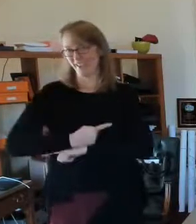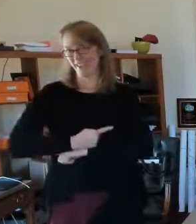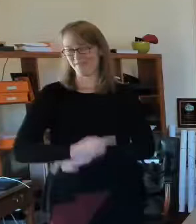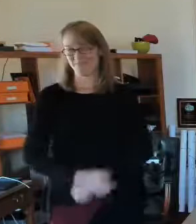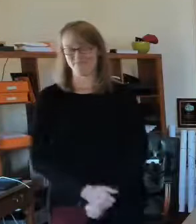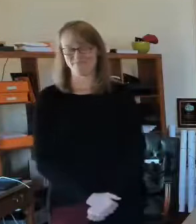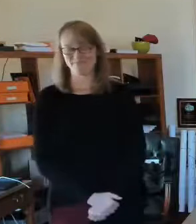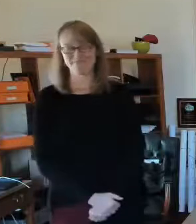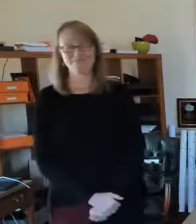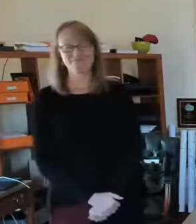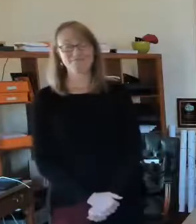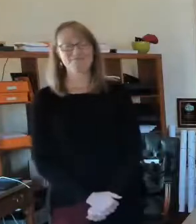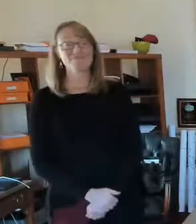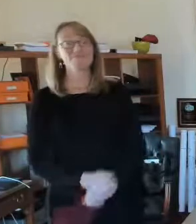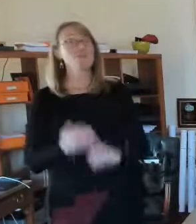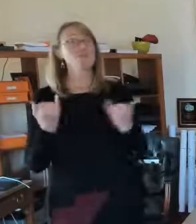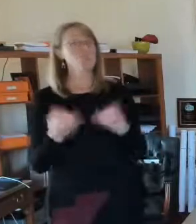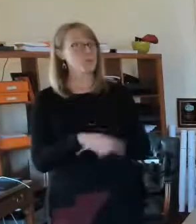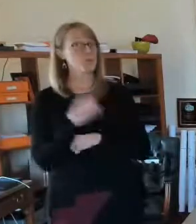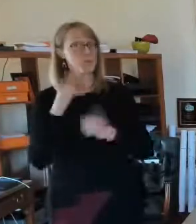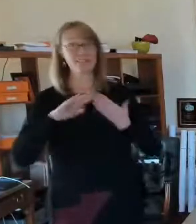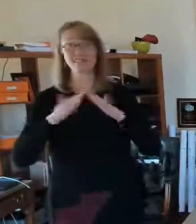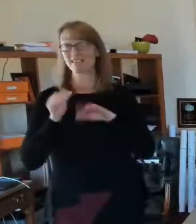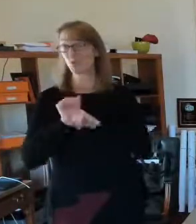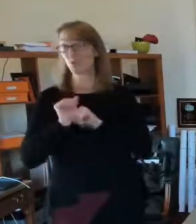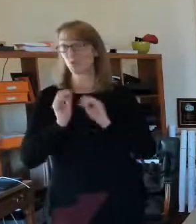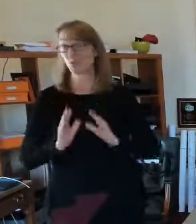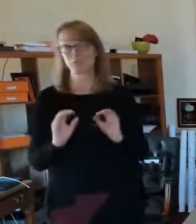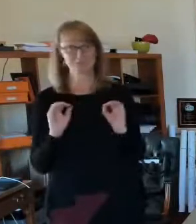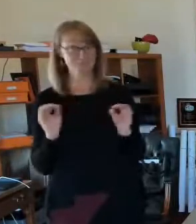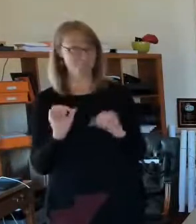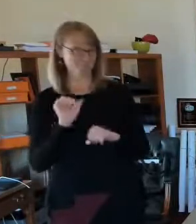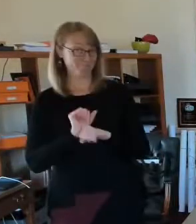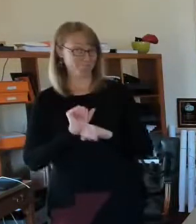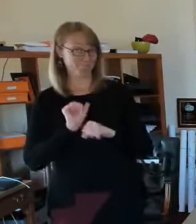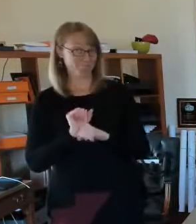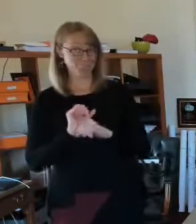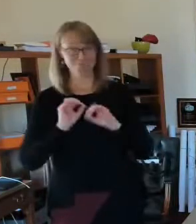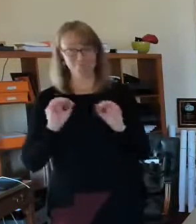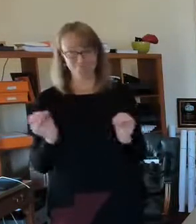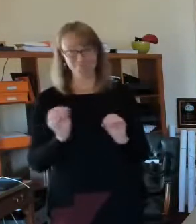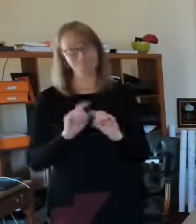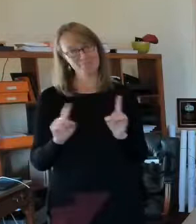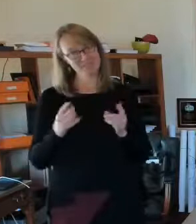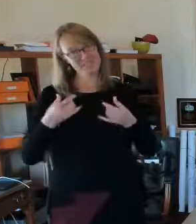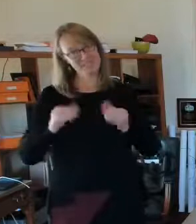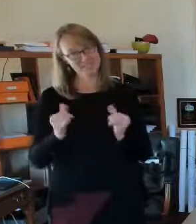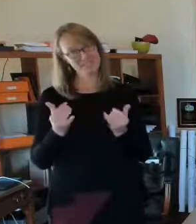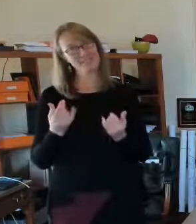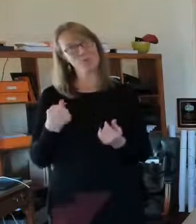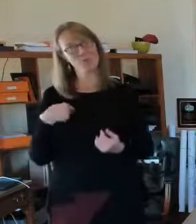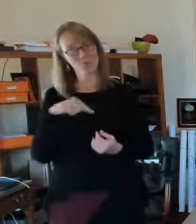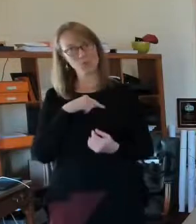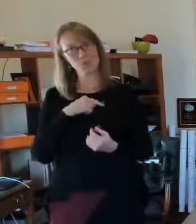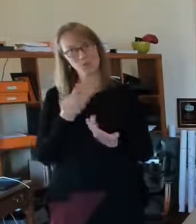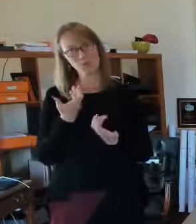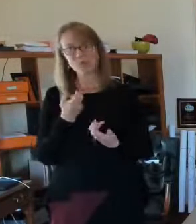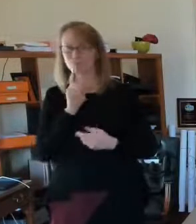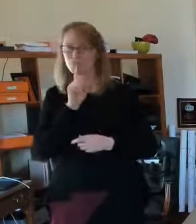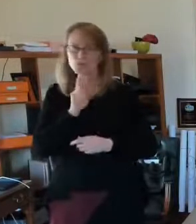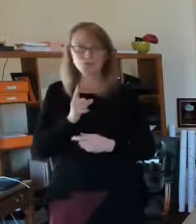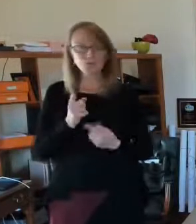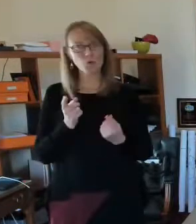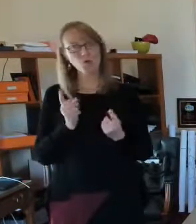You know, the city's not working today, but we wanted to be sure that we were here to talk with you as normally